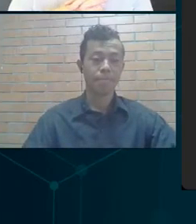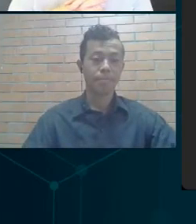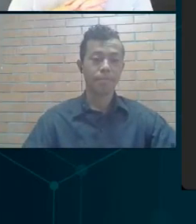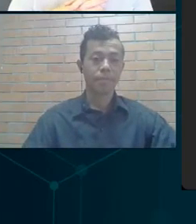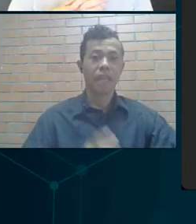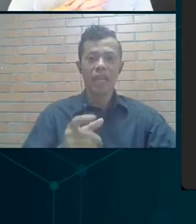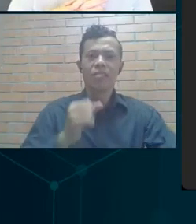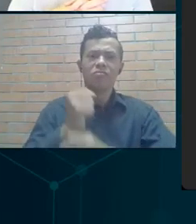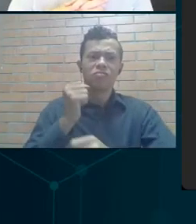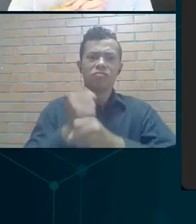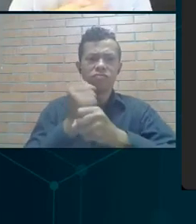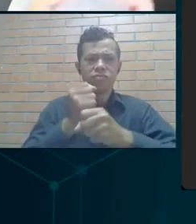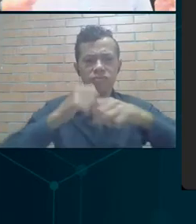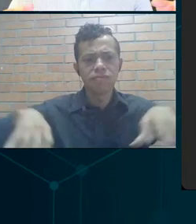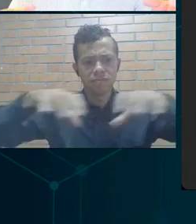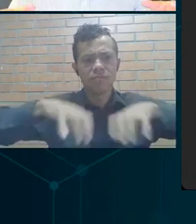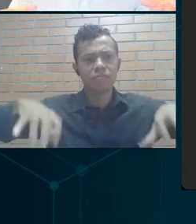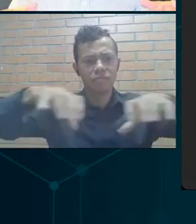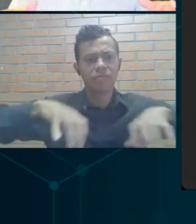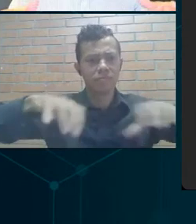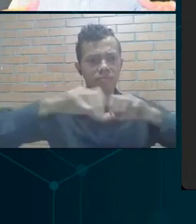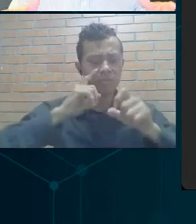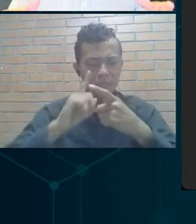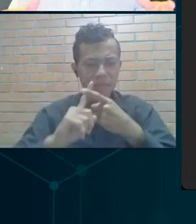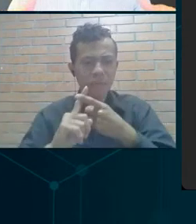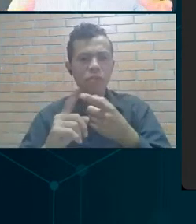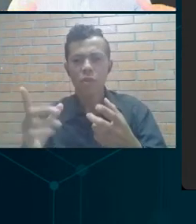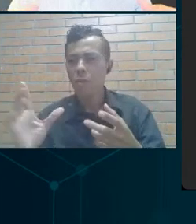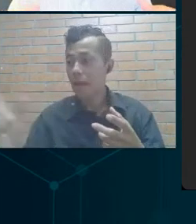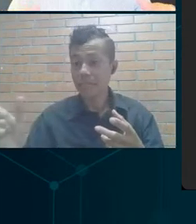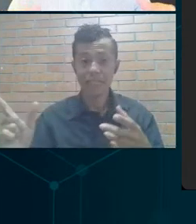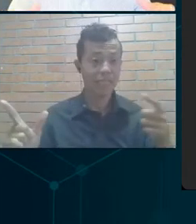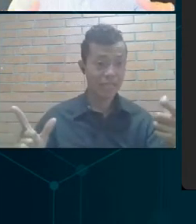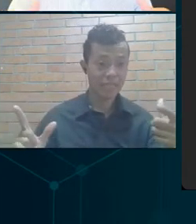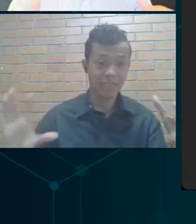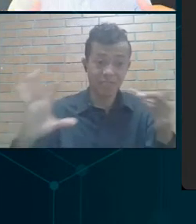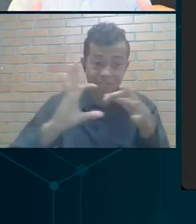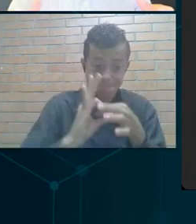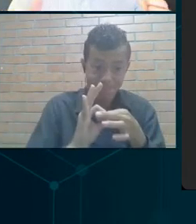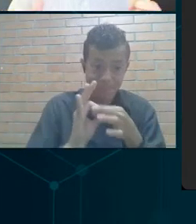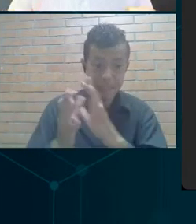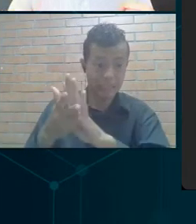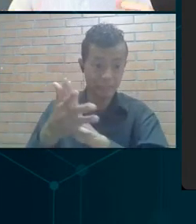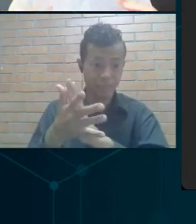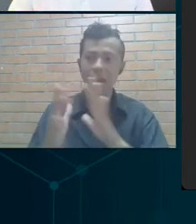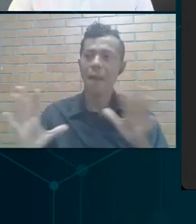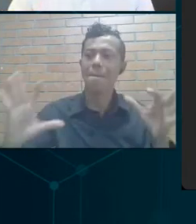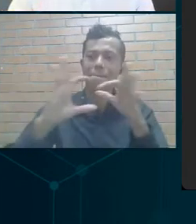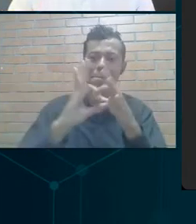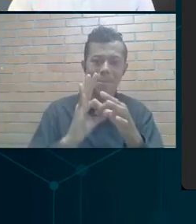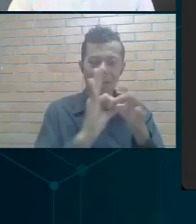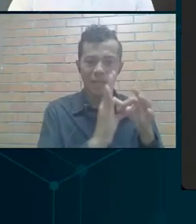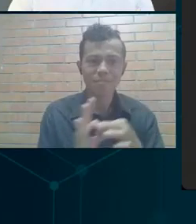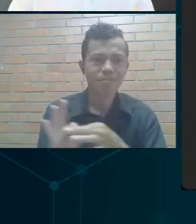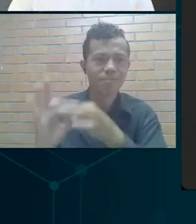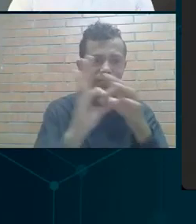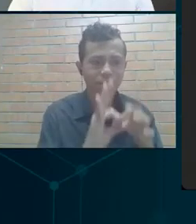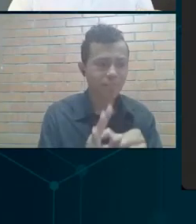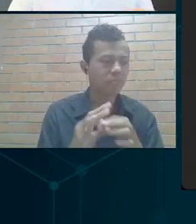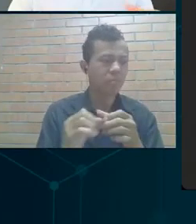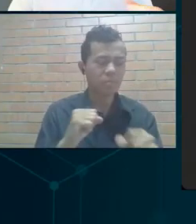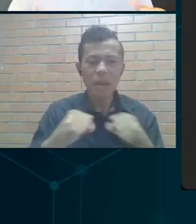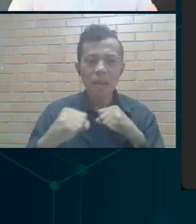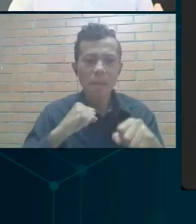bringing information together. You can see here that we're engaged in precisely that, right? We're trying to communicate to